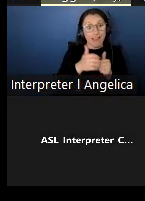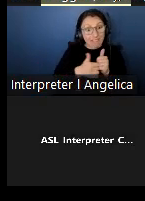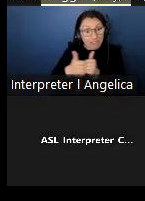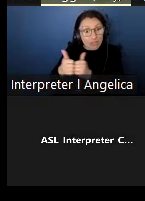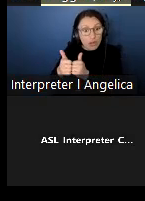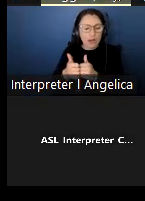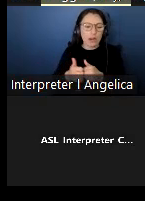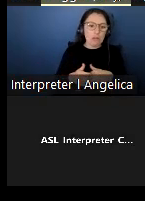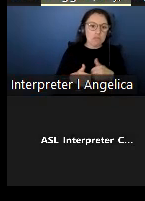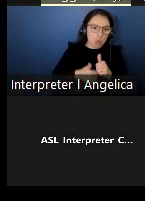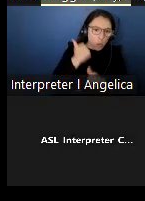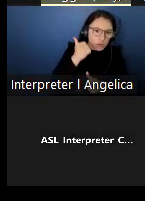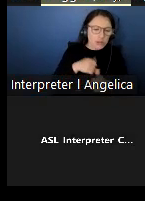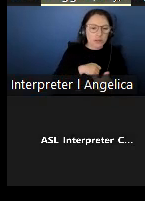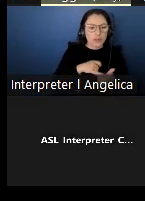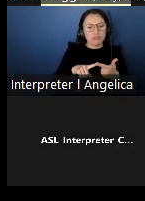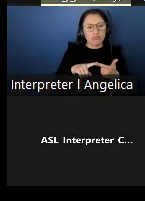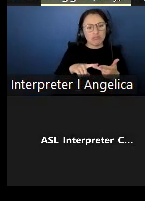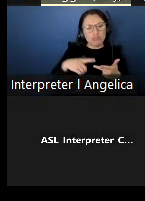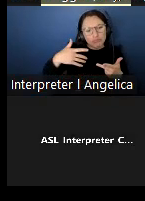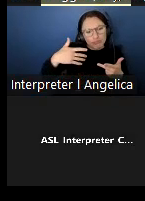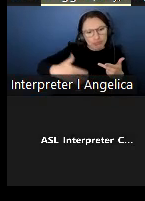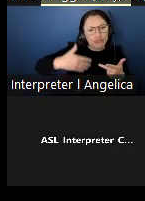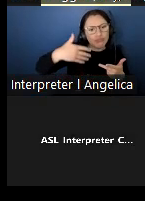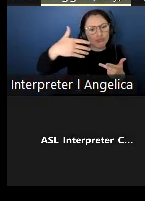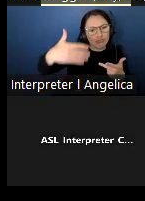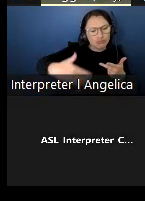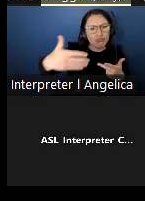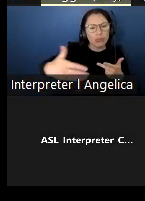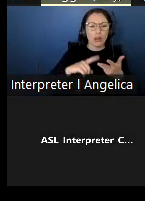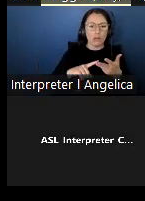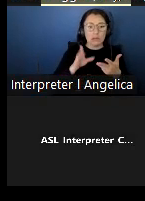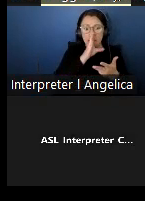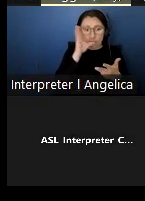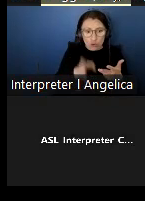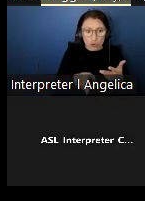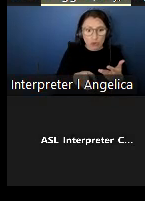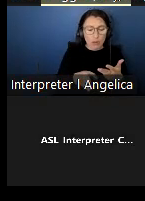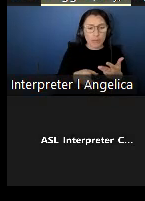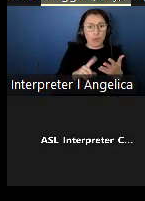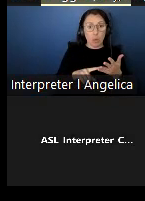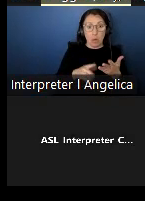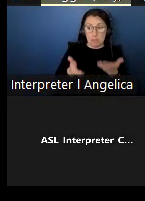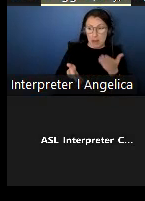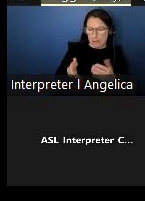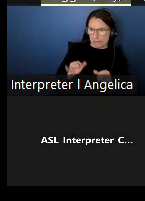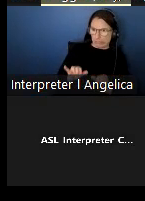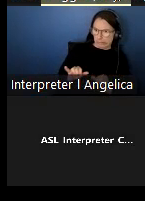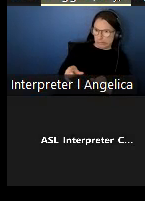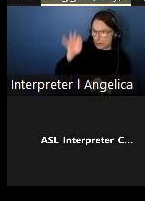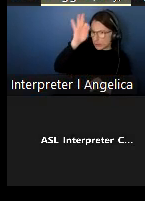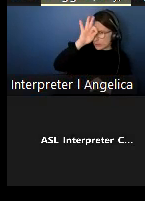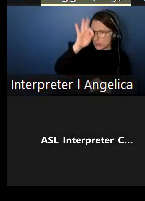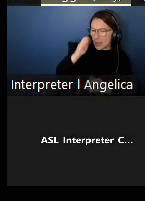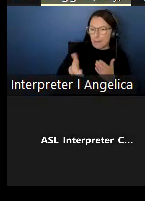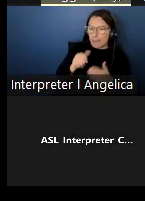so often it comes up as a barrier? It might never be a barrier, or you might not know. You might not be talking to the survivors you're